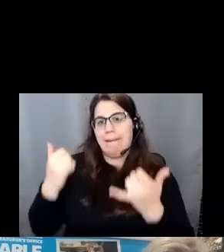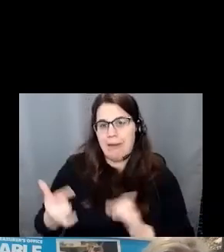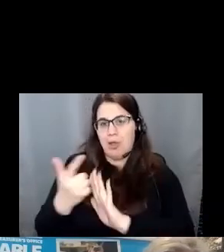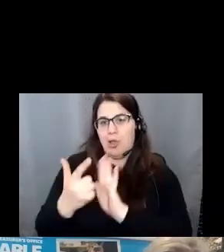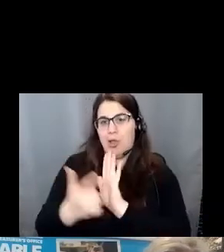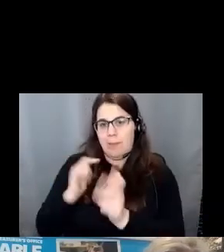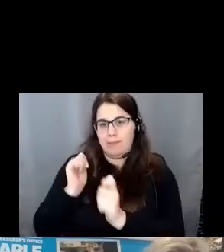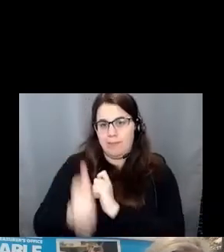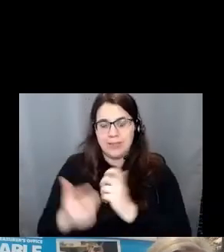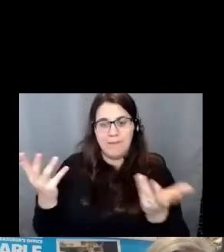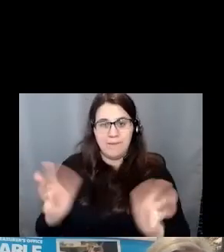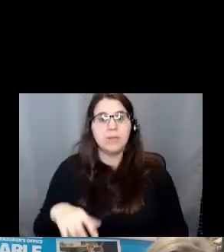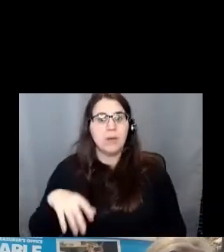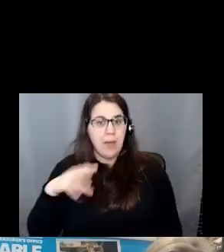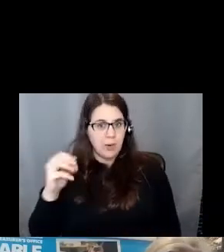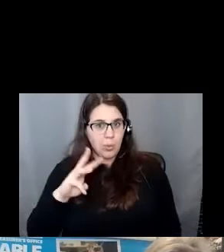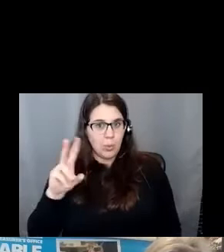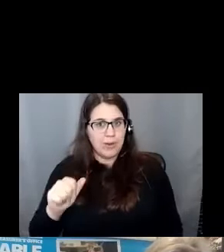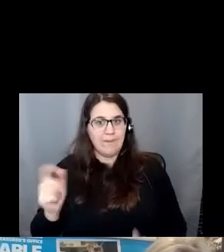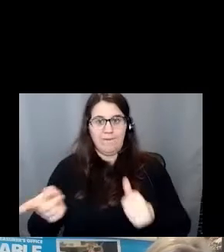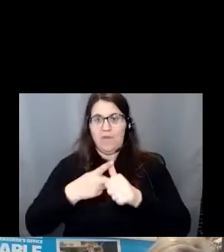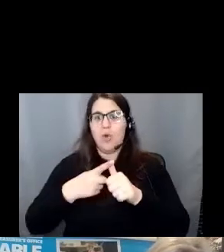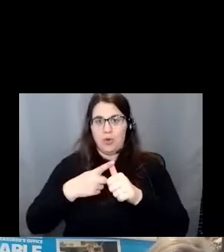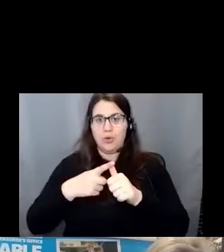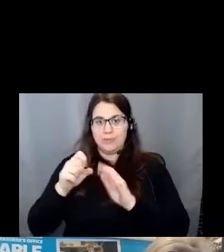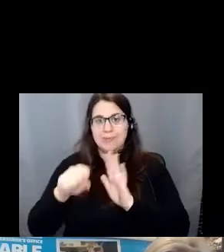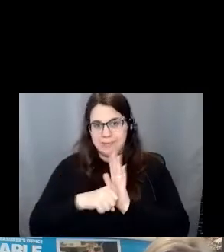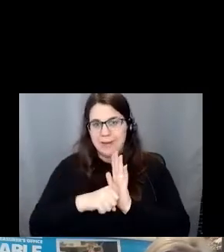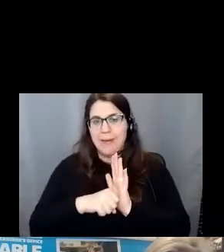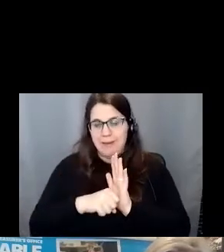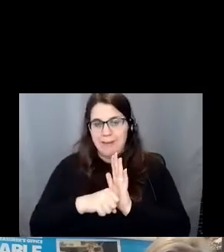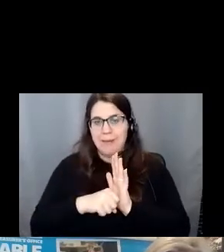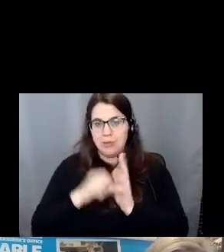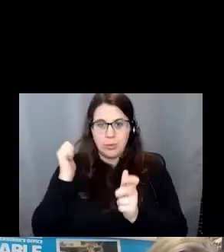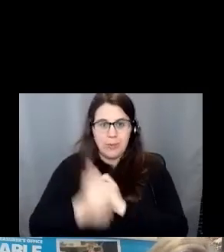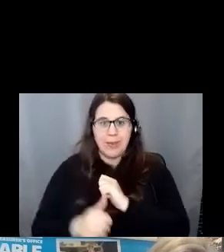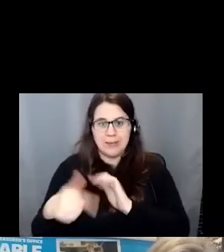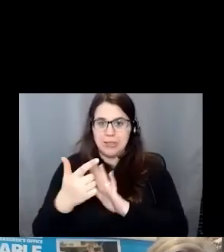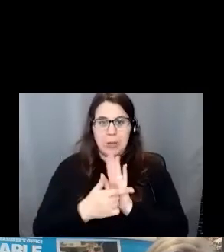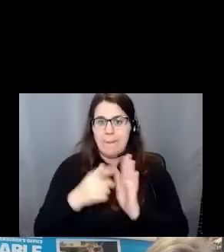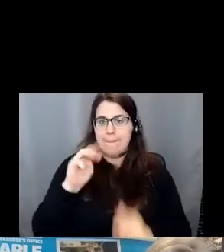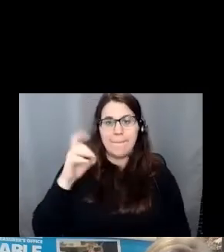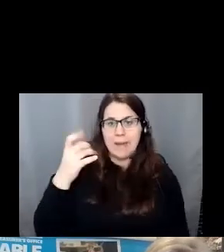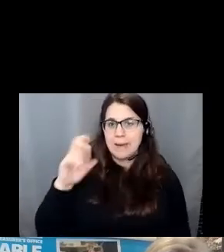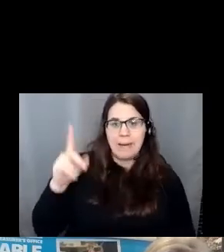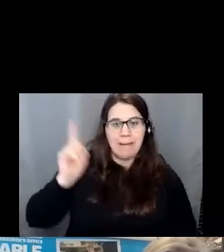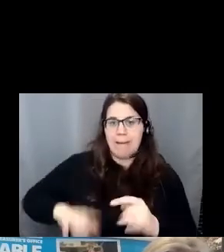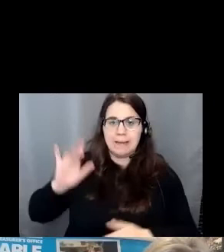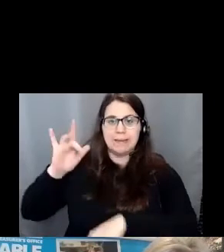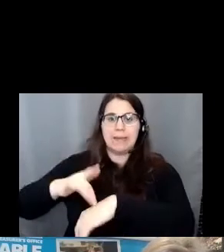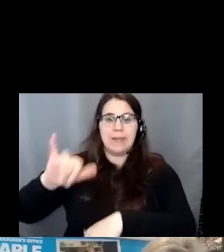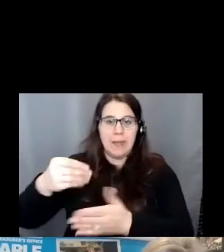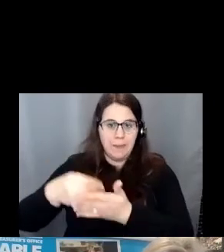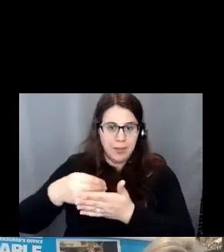Virginia was one of the first states in the country to pass this legislation in which there cannot be a Medicaid clawback. Now, the only